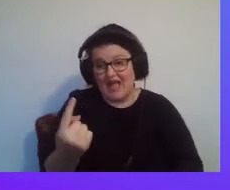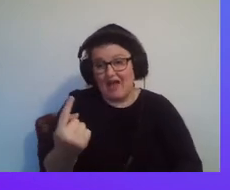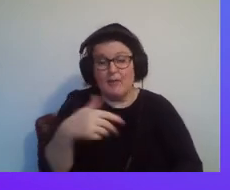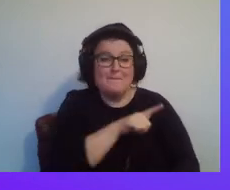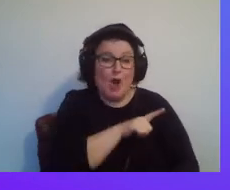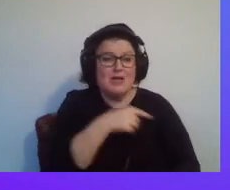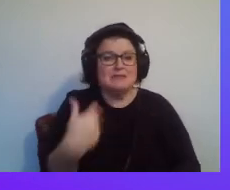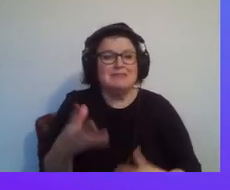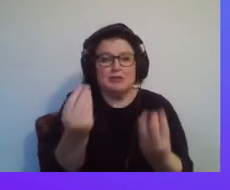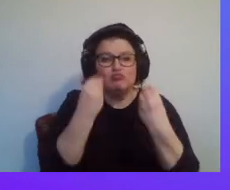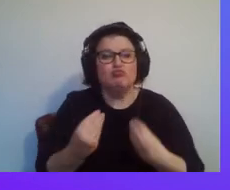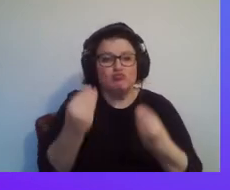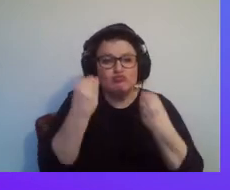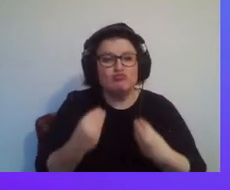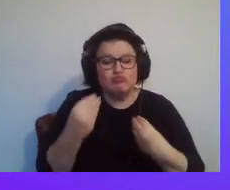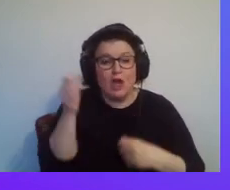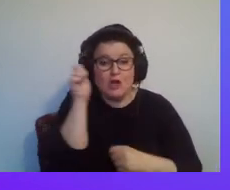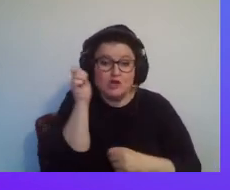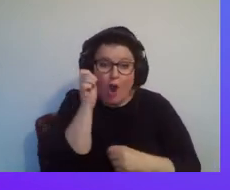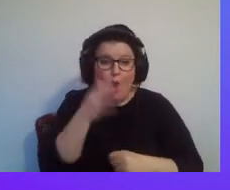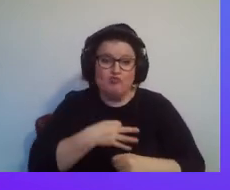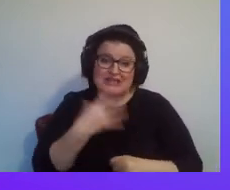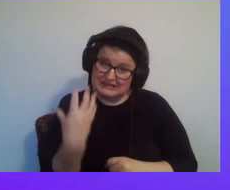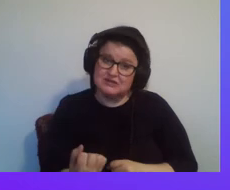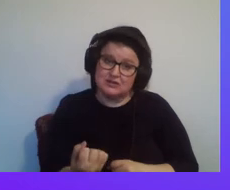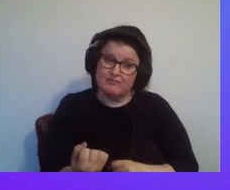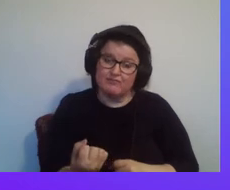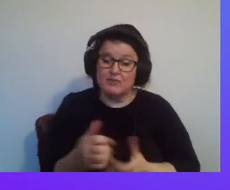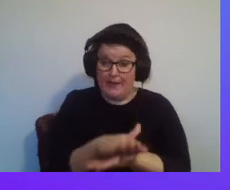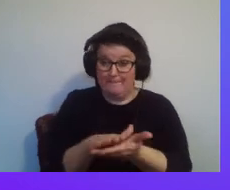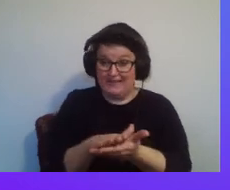what the relative risks are or not. So